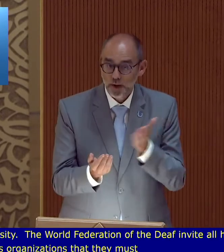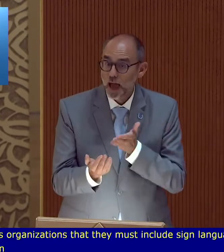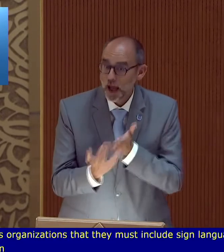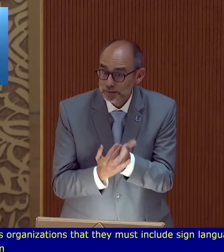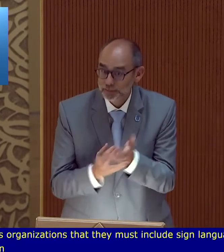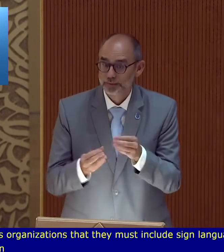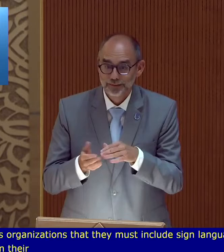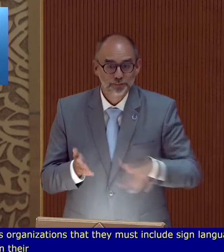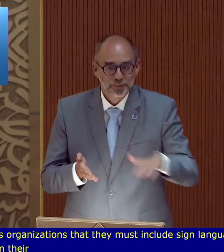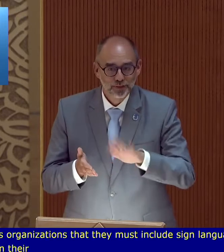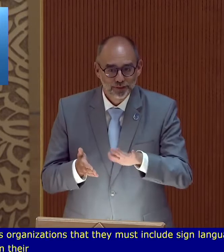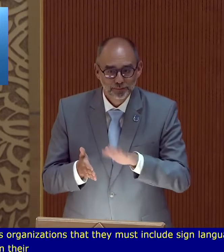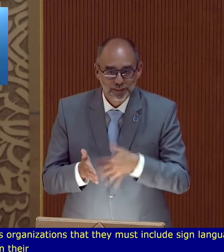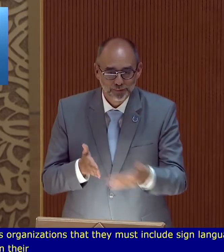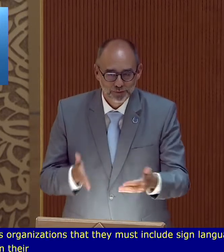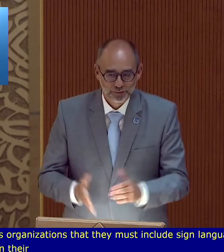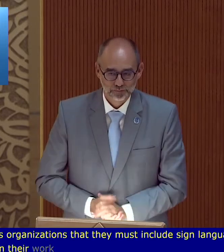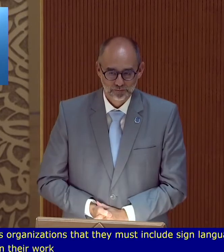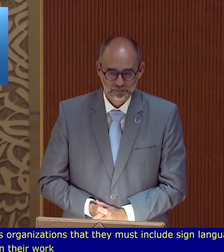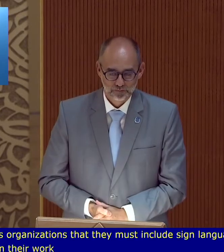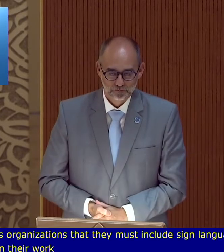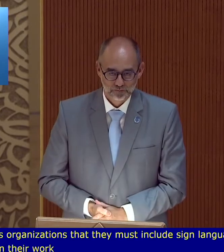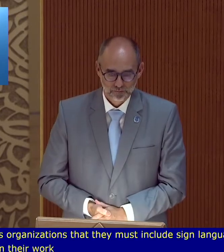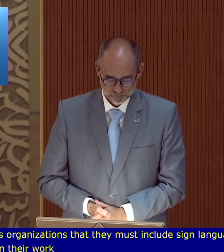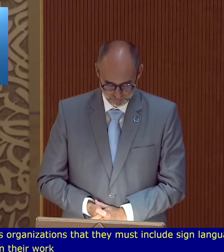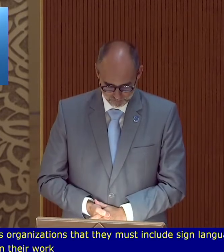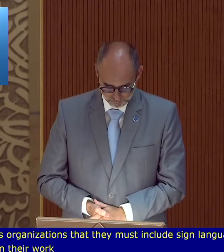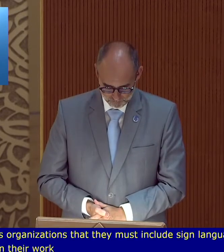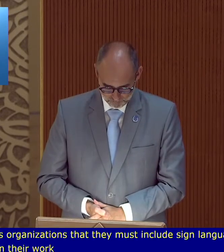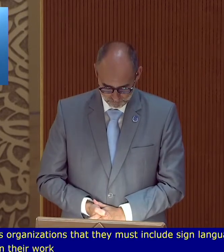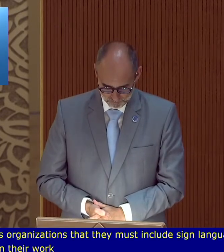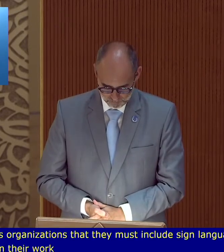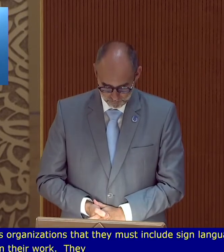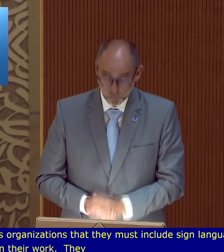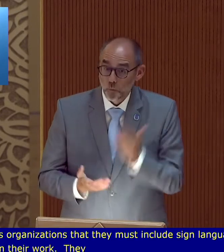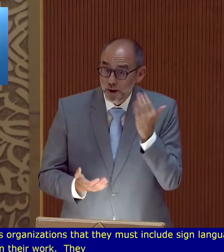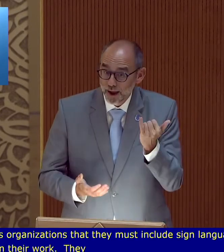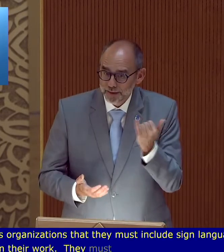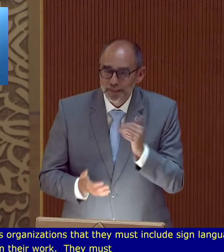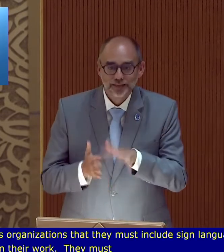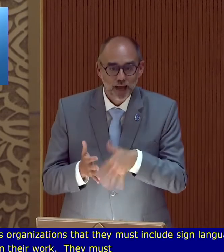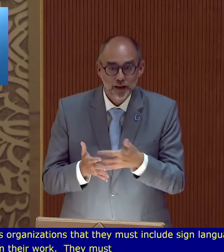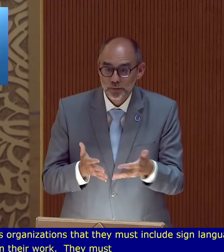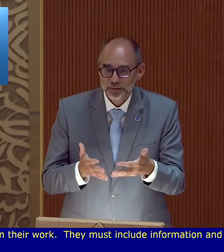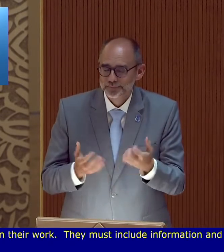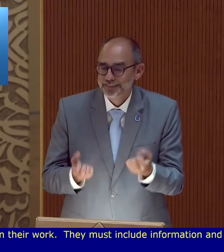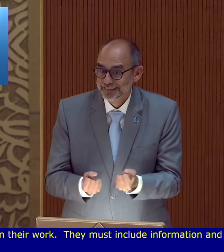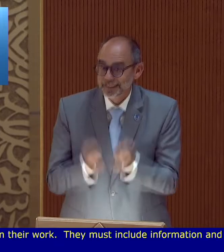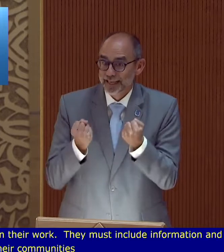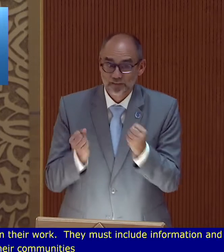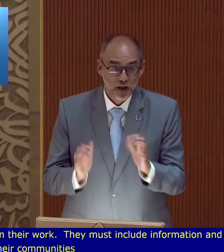must include information and access for their communities using sign language.